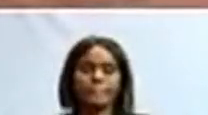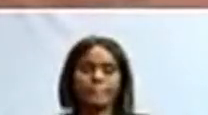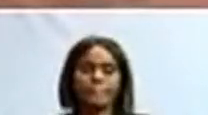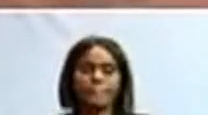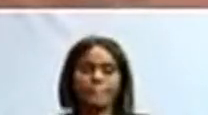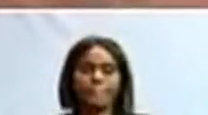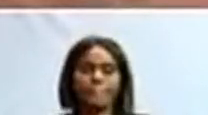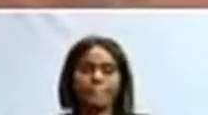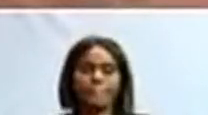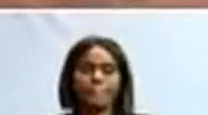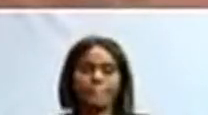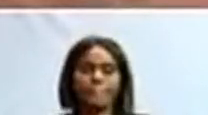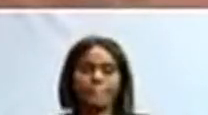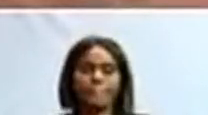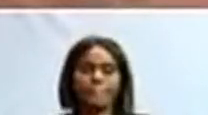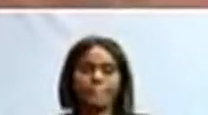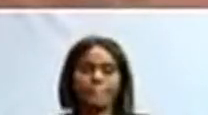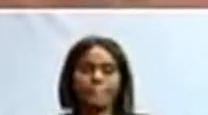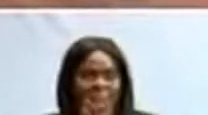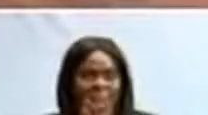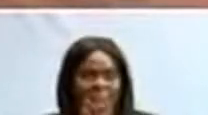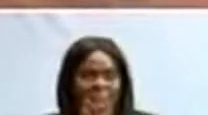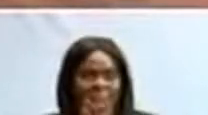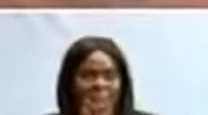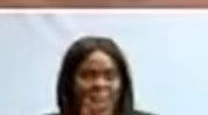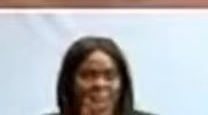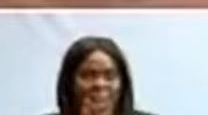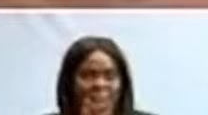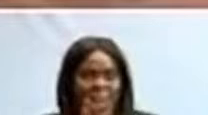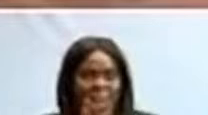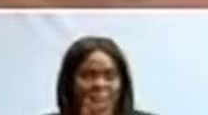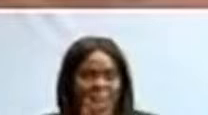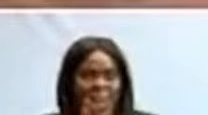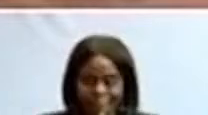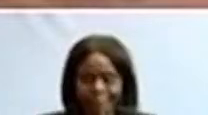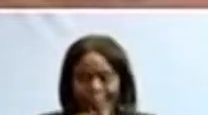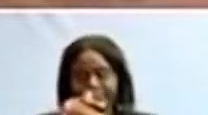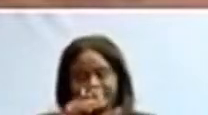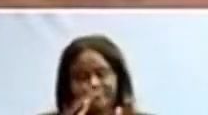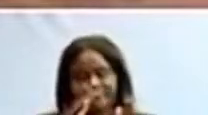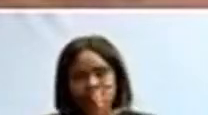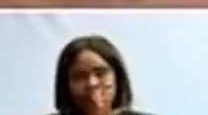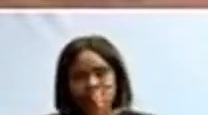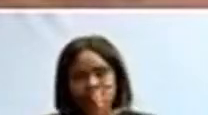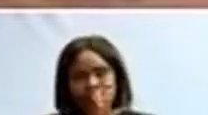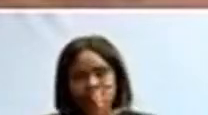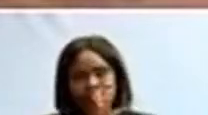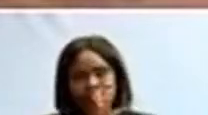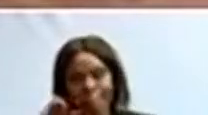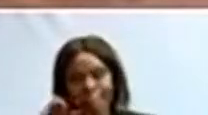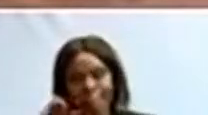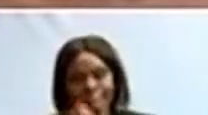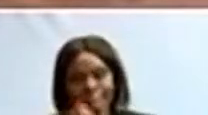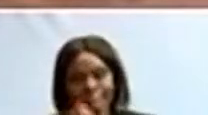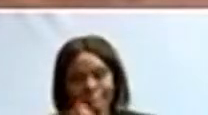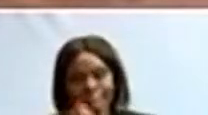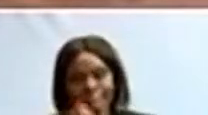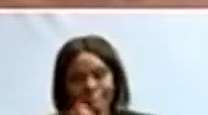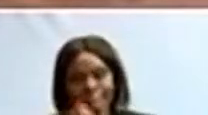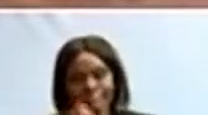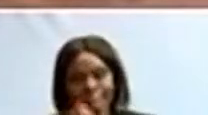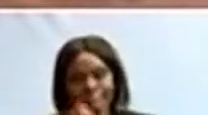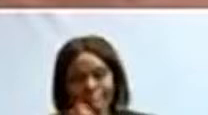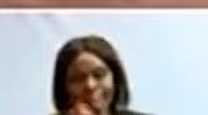may most likely not be able to access logistics to enable them travel back to